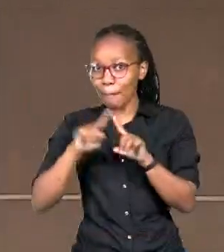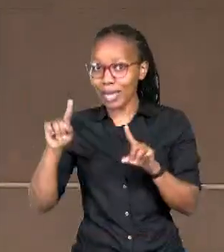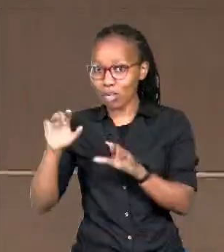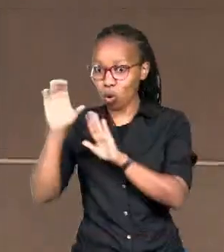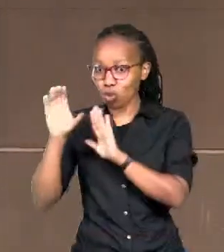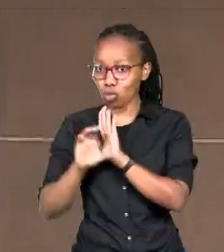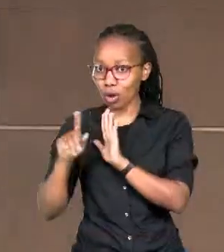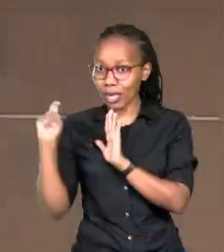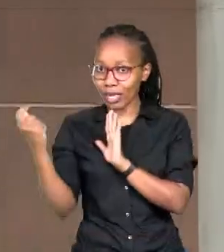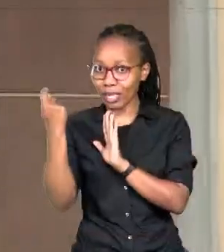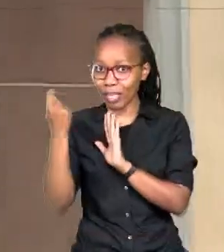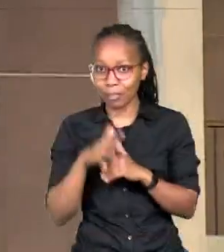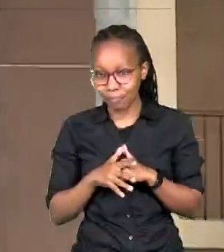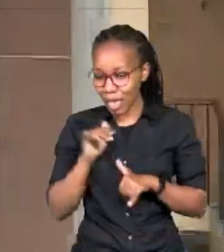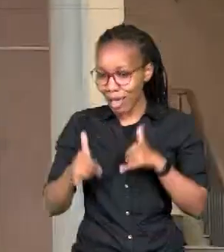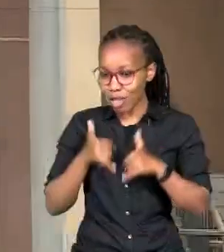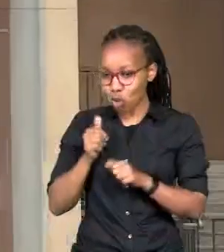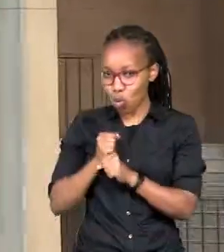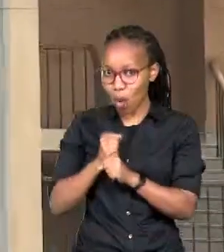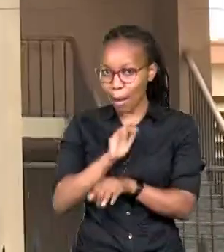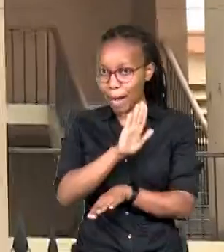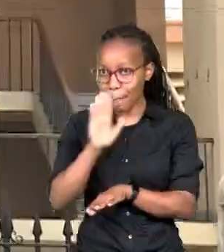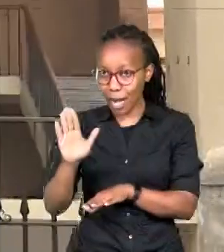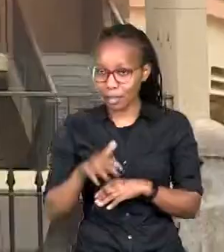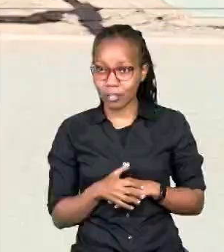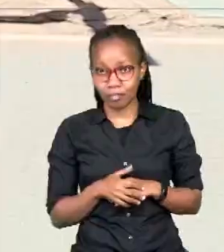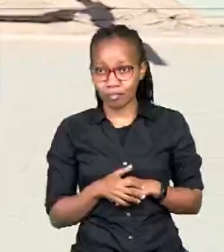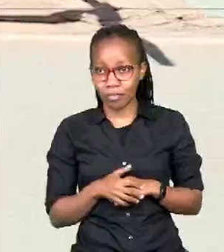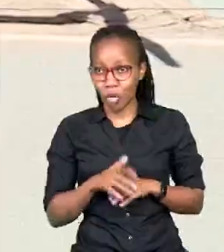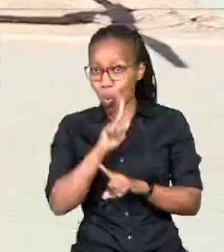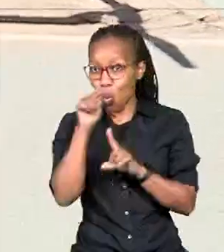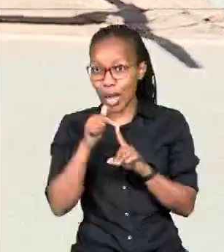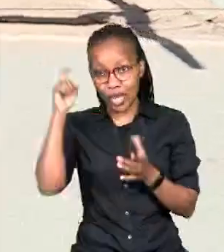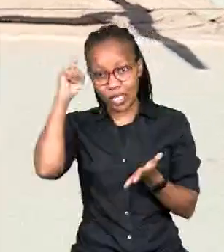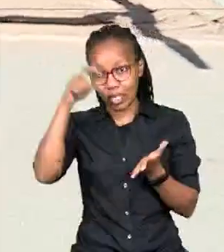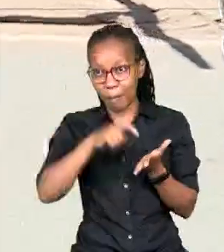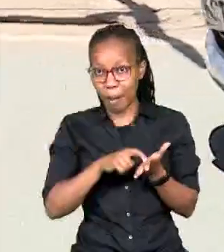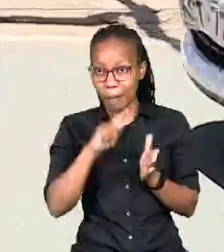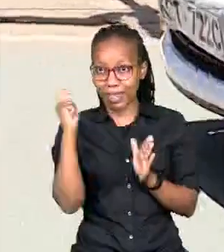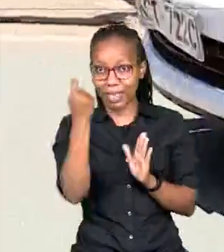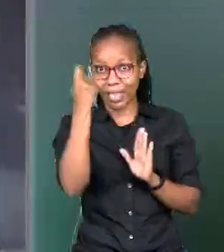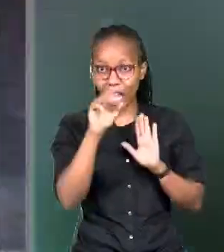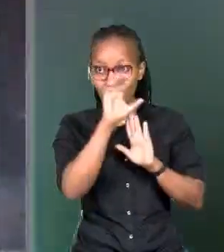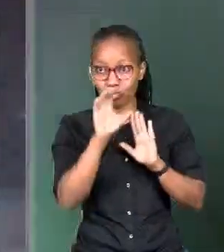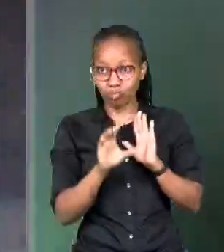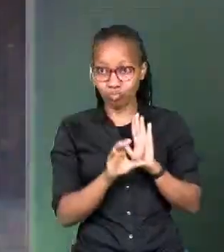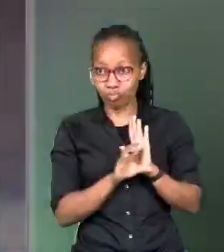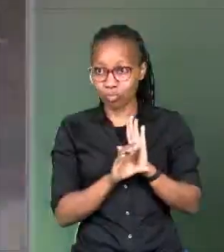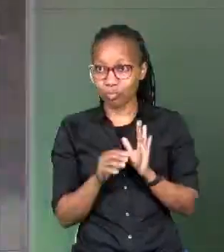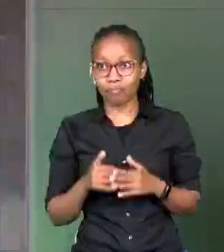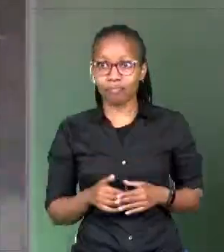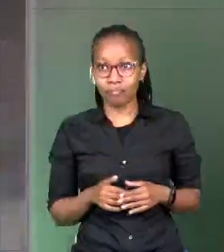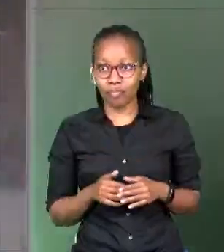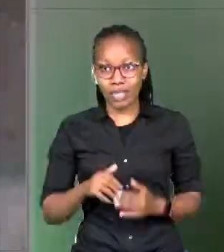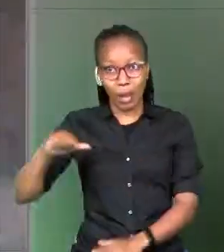constitution, one would only enjoy the fruit of their labor if what one does is recognized by the Kenyan charter. These facts renders